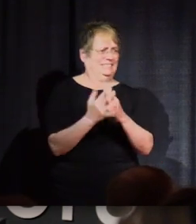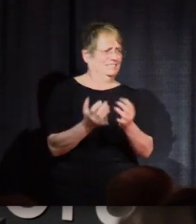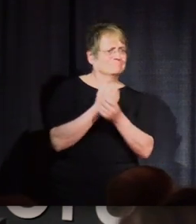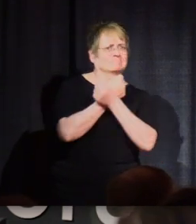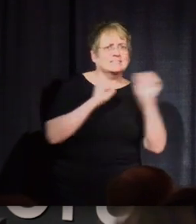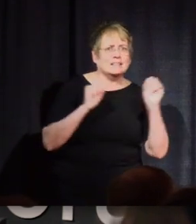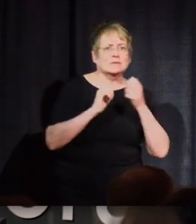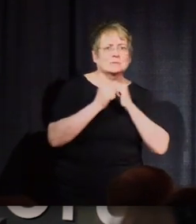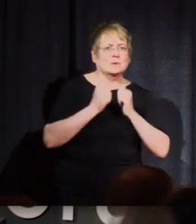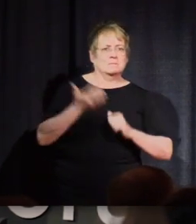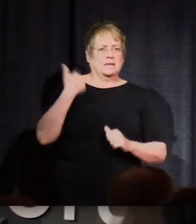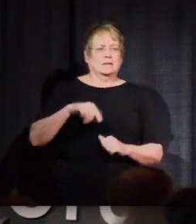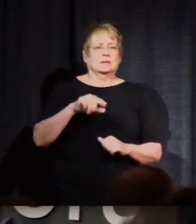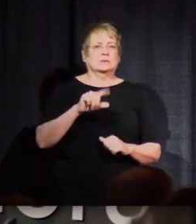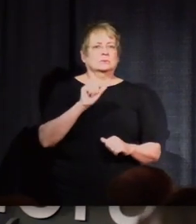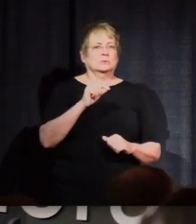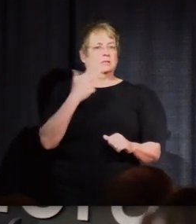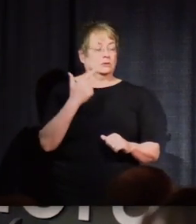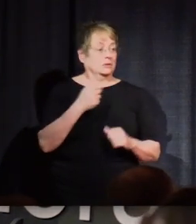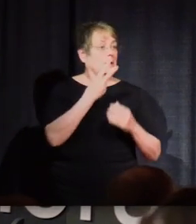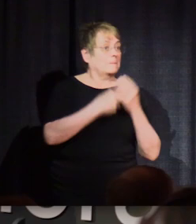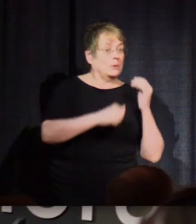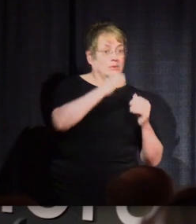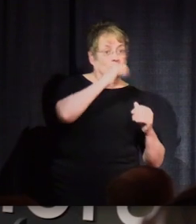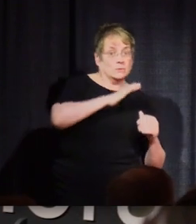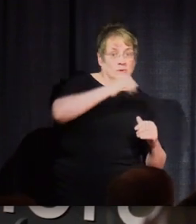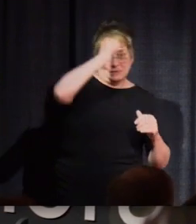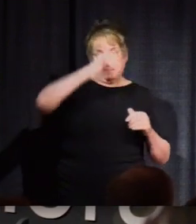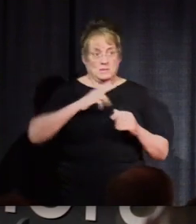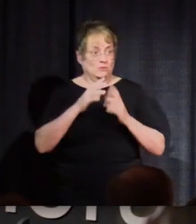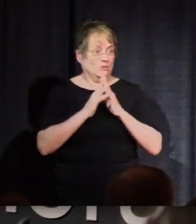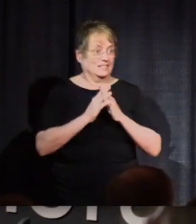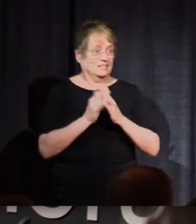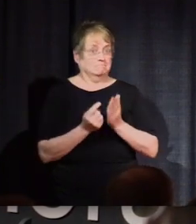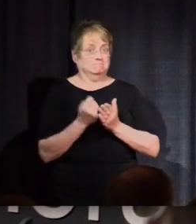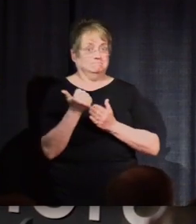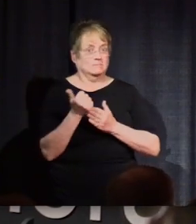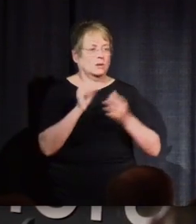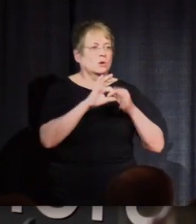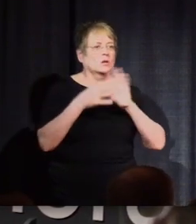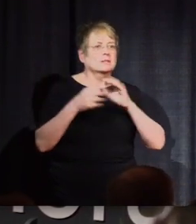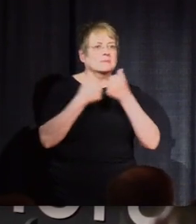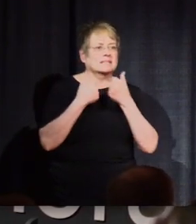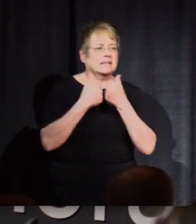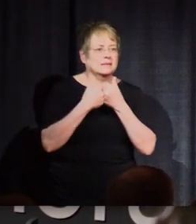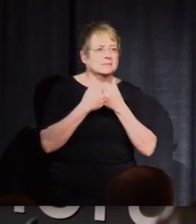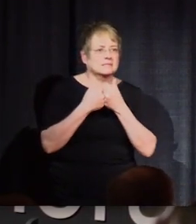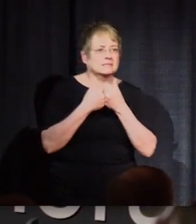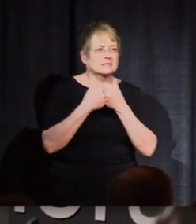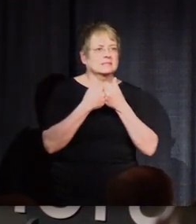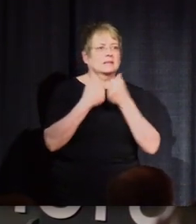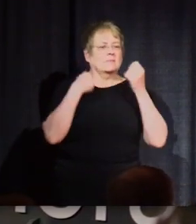in 2013 when both men's and women's wrestling was actually cut from the olympic games by equally distributing the amount